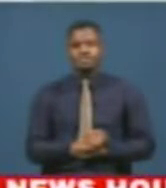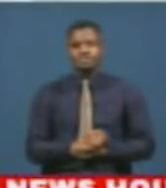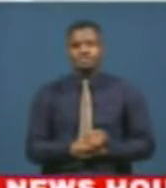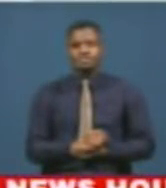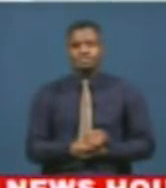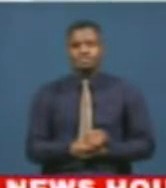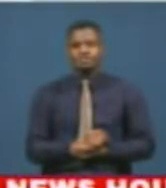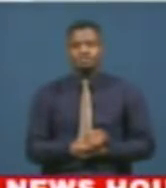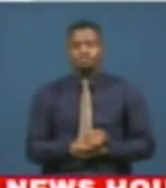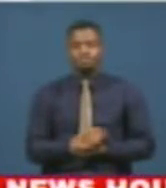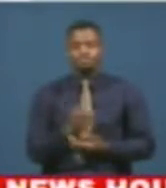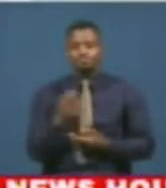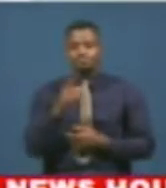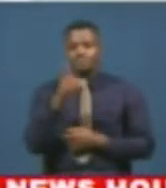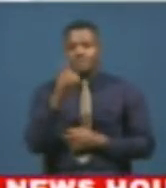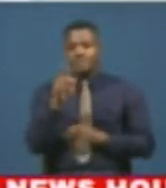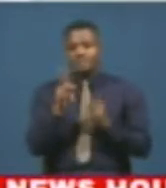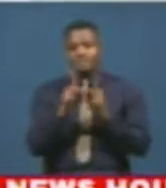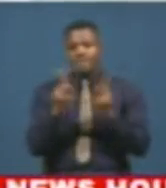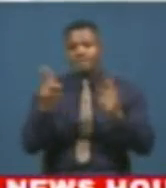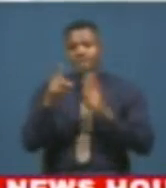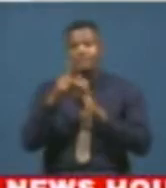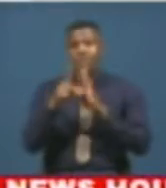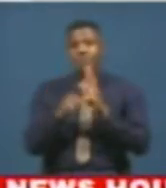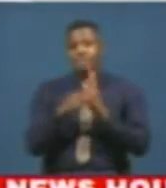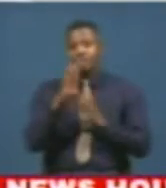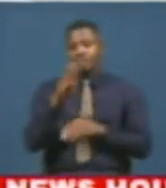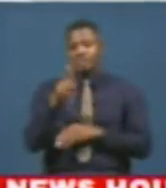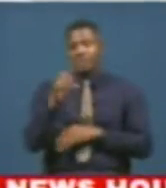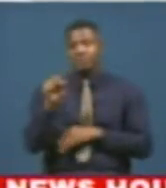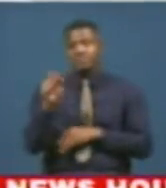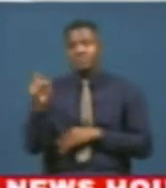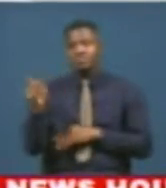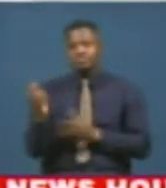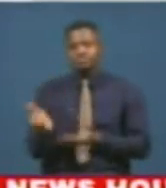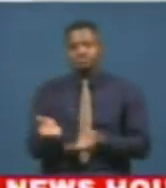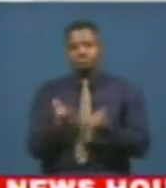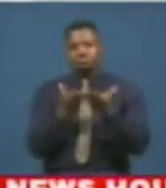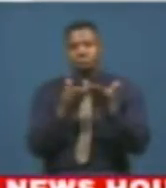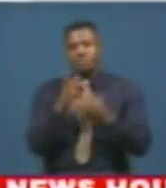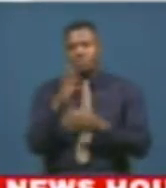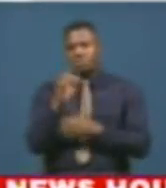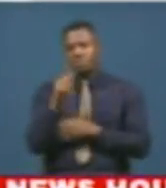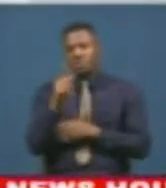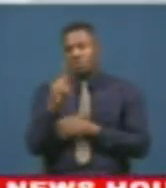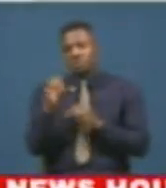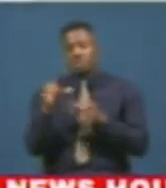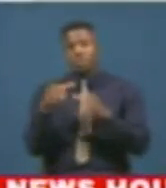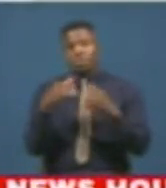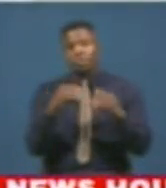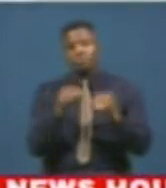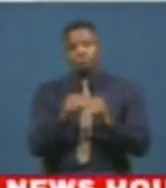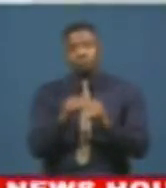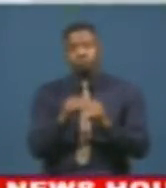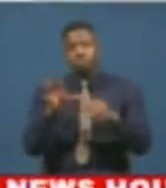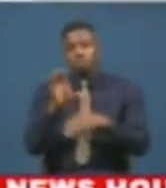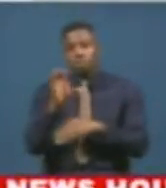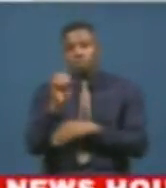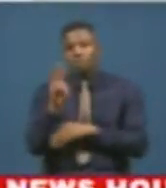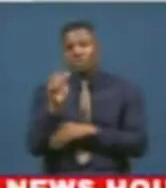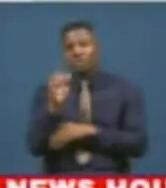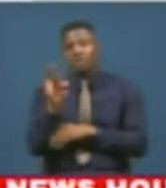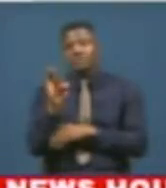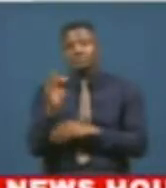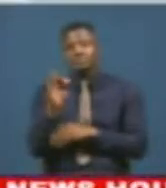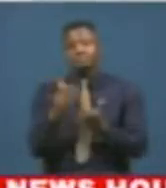The Bureau of Public Policy (BPS) has raised issue with the rate of community spread of the COVID-19 virus in Ghana, despite